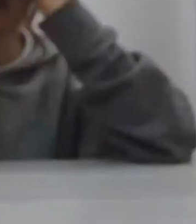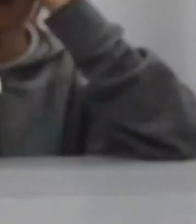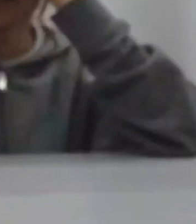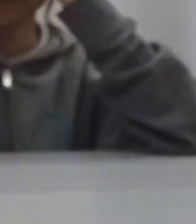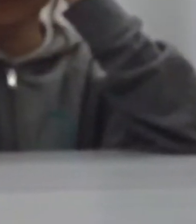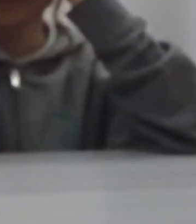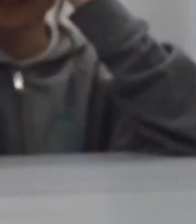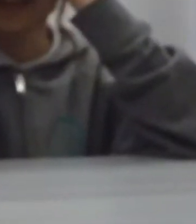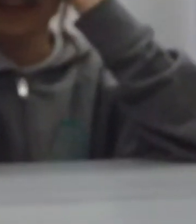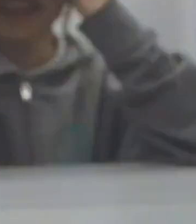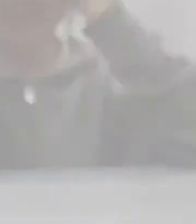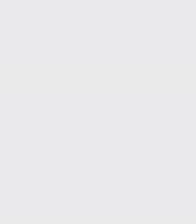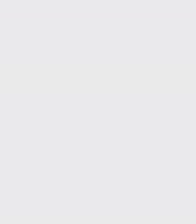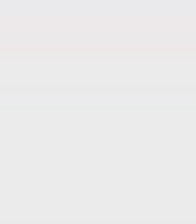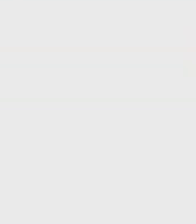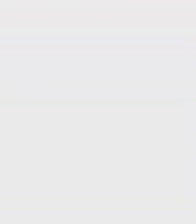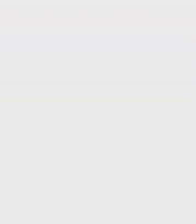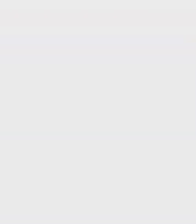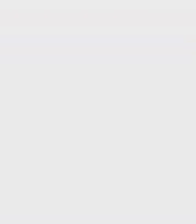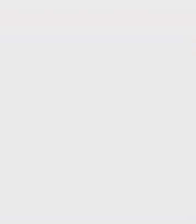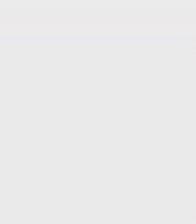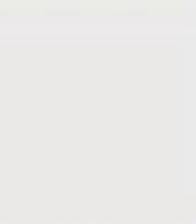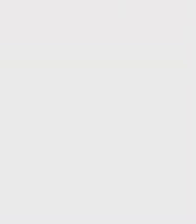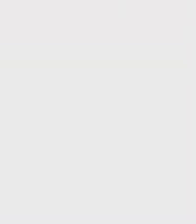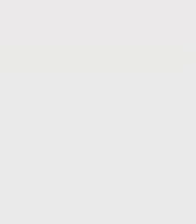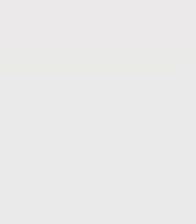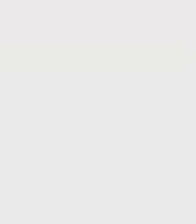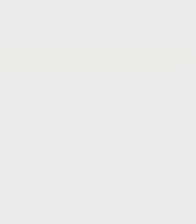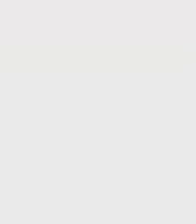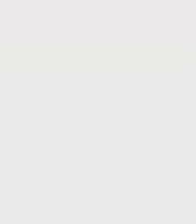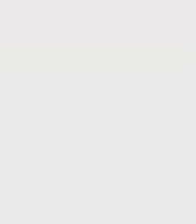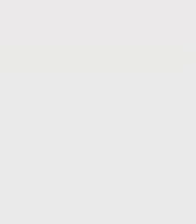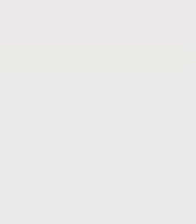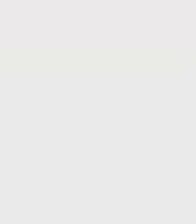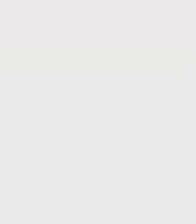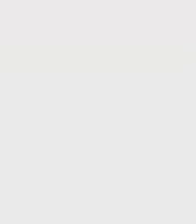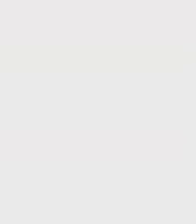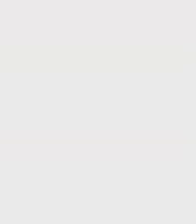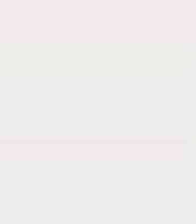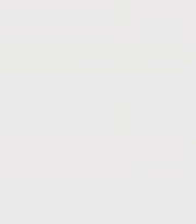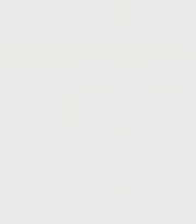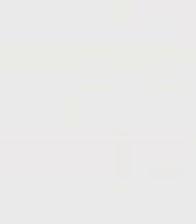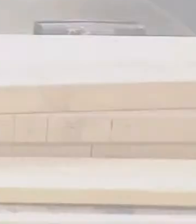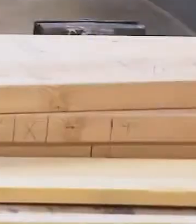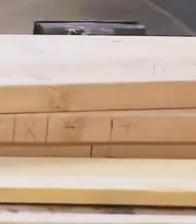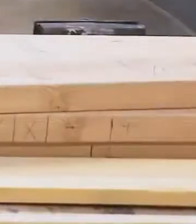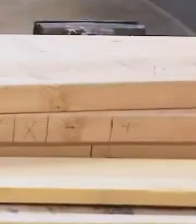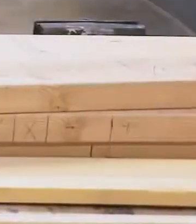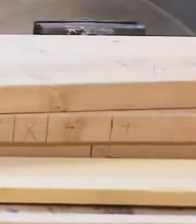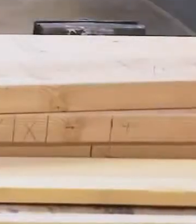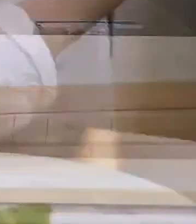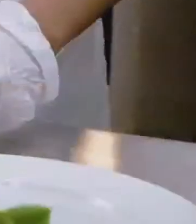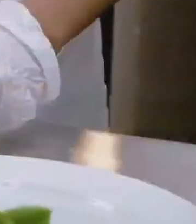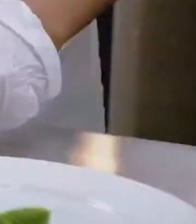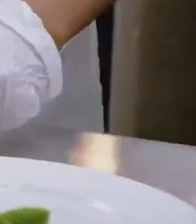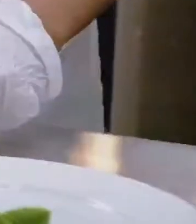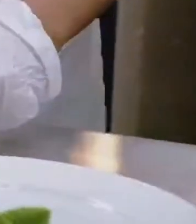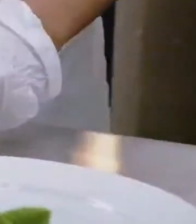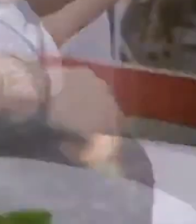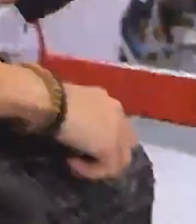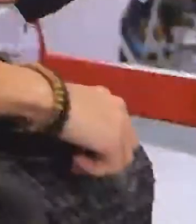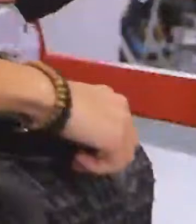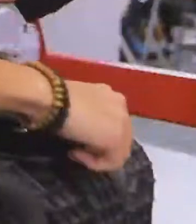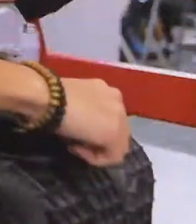and so much more. The CTE framework features 6 distinct clusters, each offering